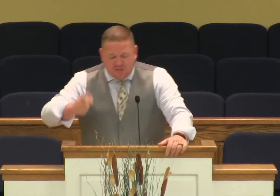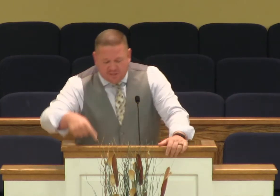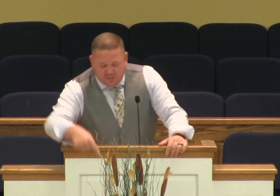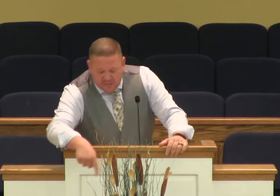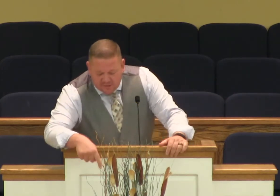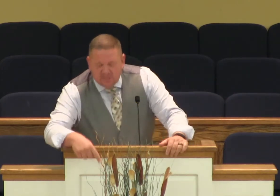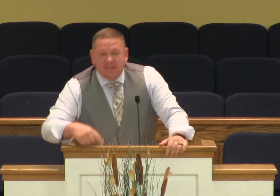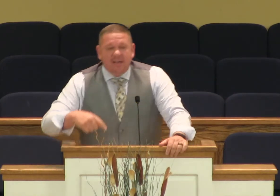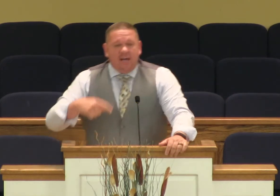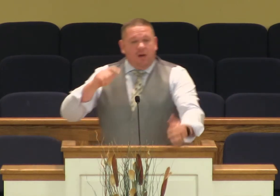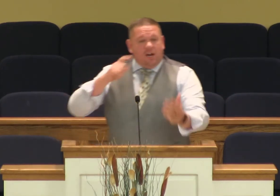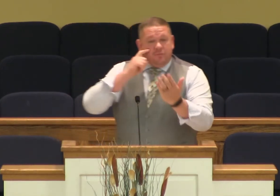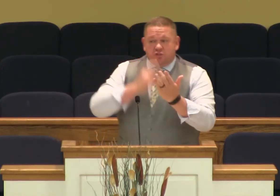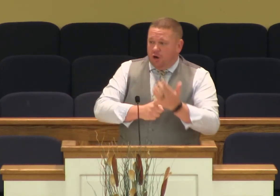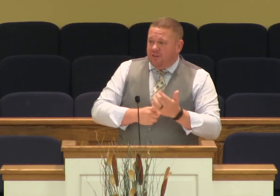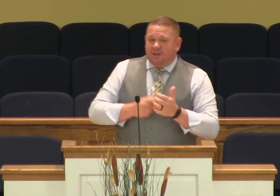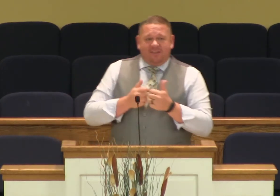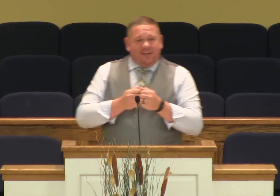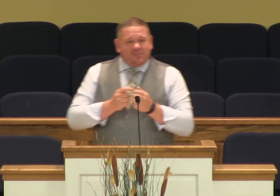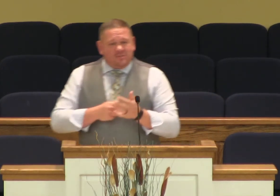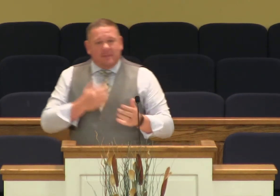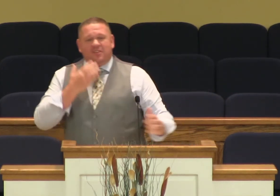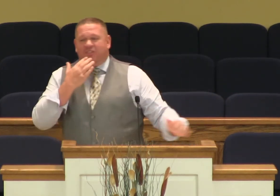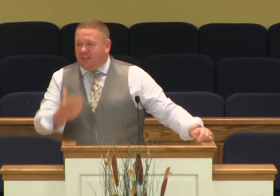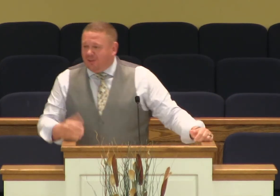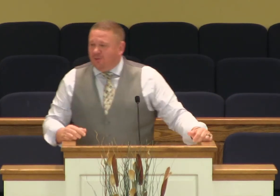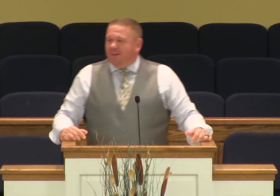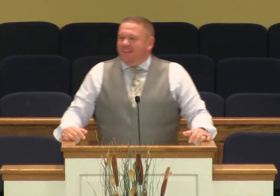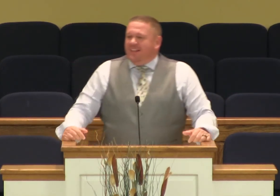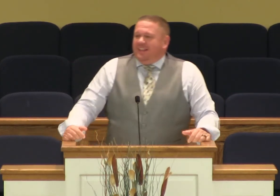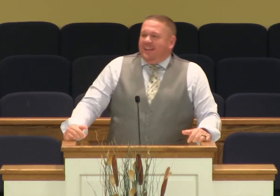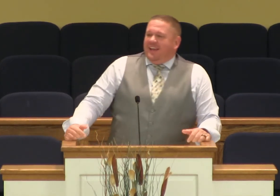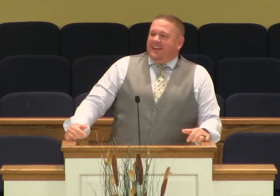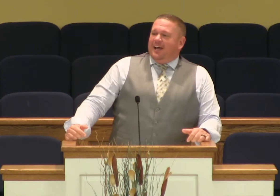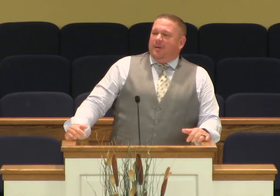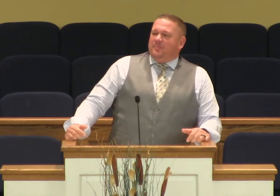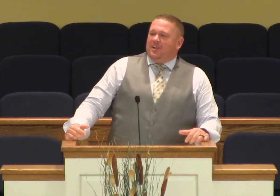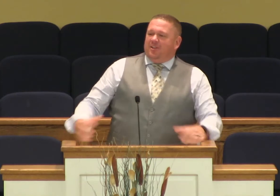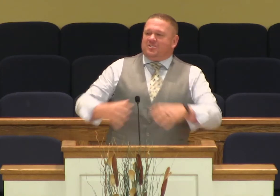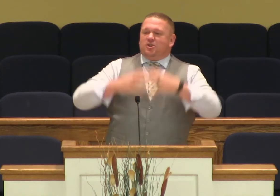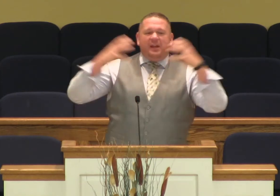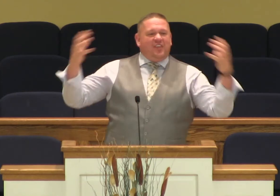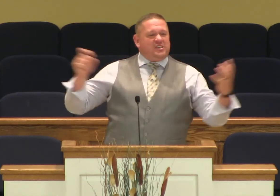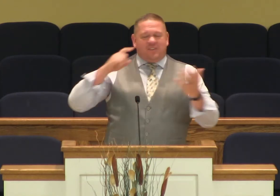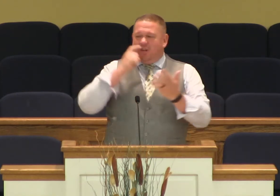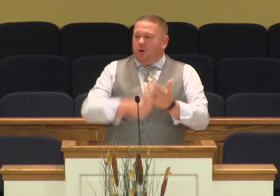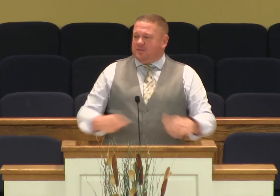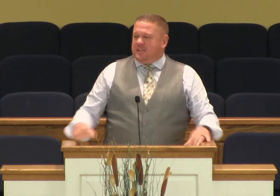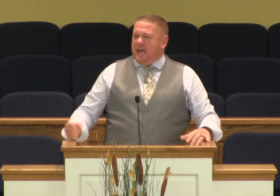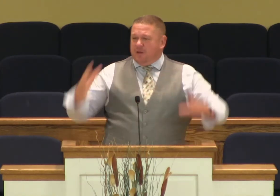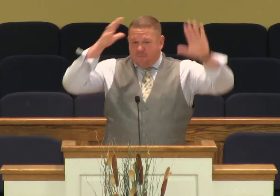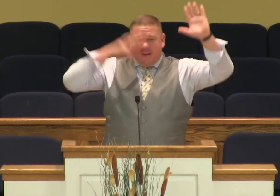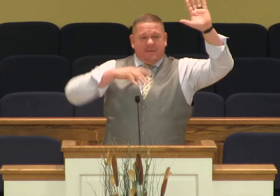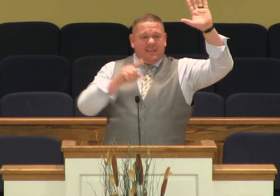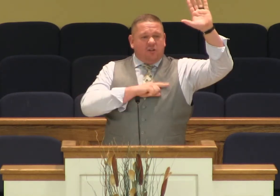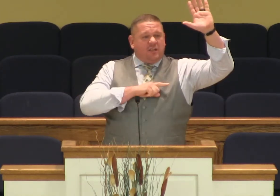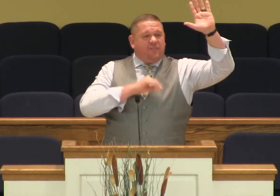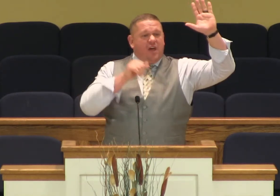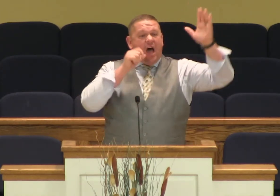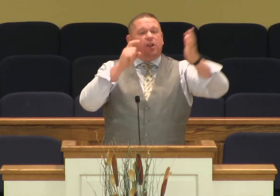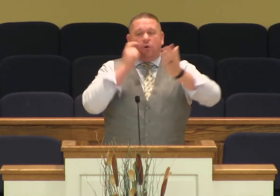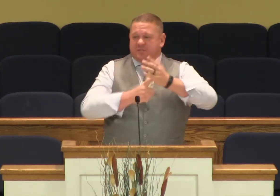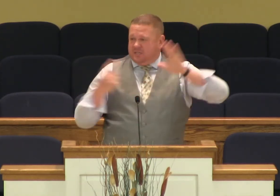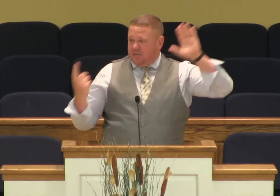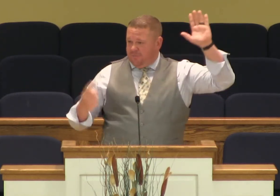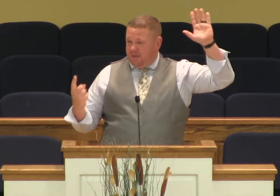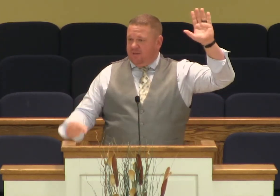good job of changing this. I try to observe it, and I text her sometimes to thank you. And you know, there's so many things you have to notice. Now, how many of you men have been guilty of